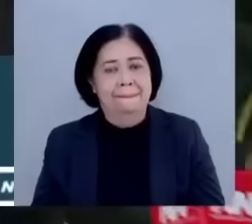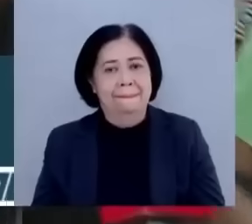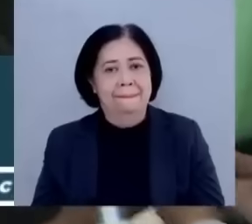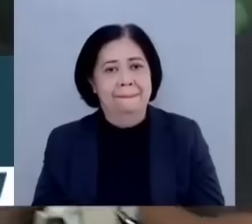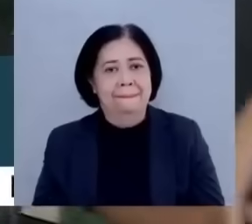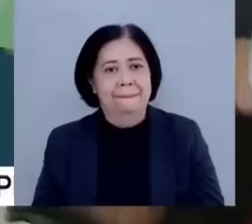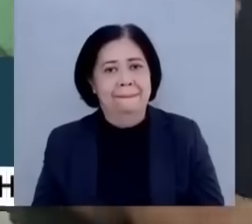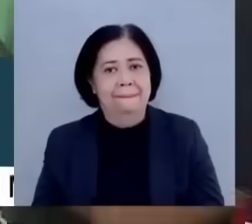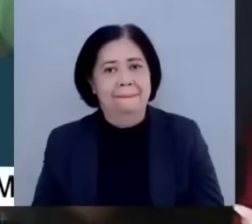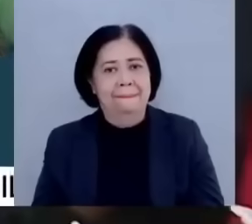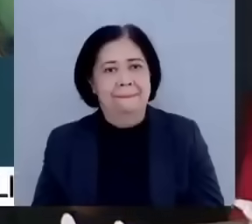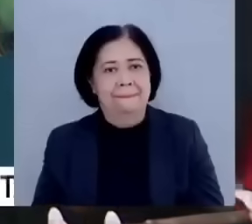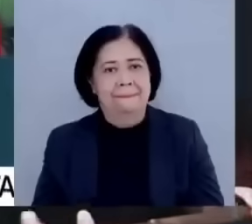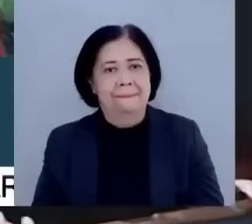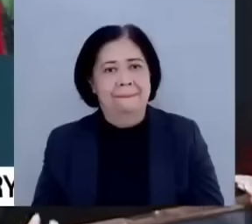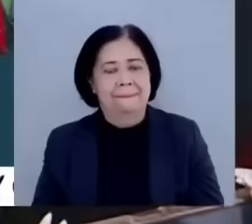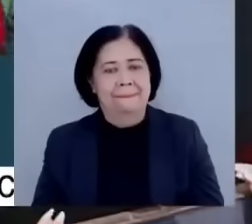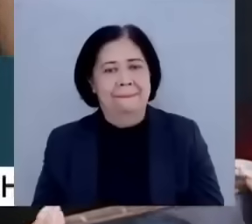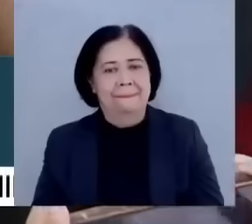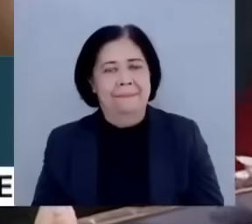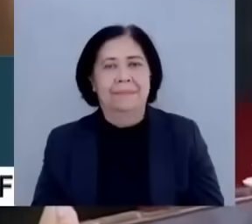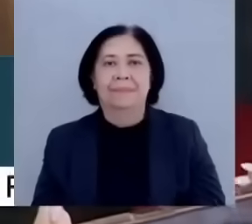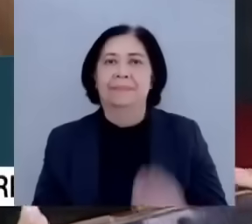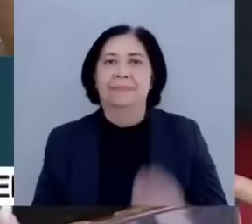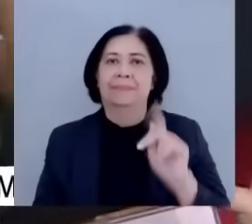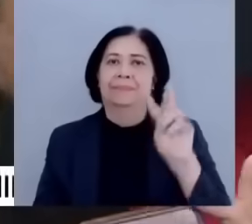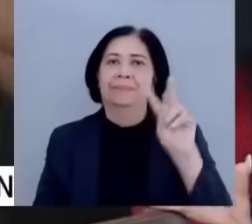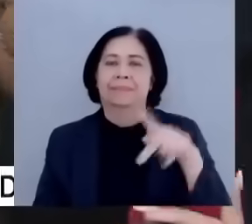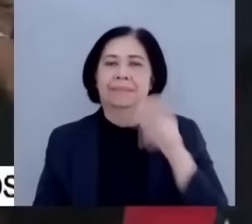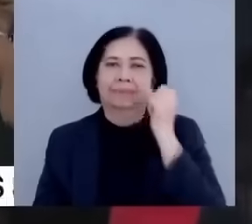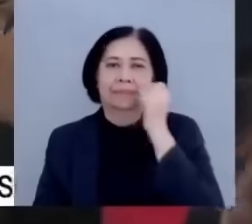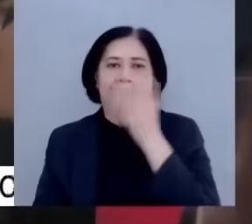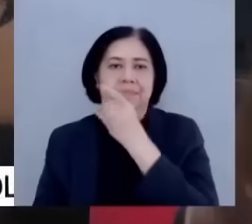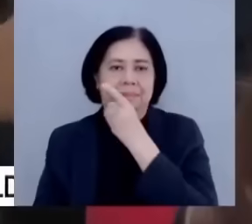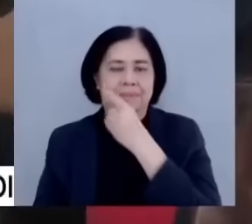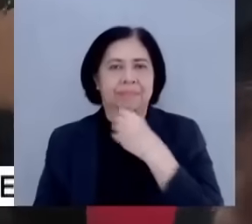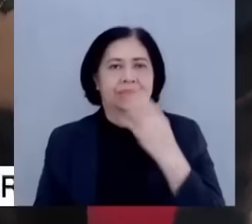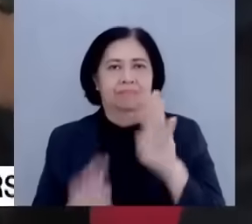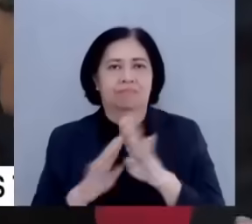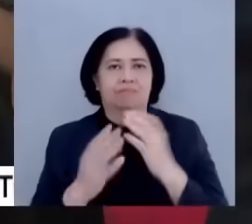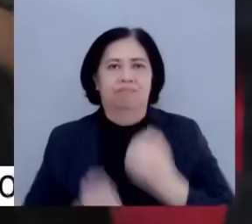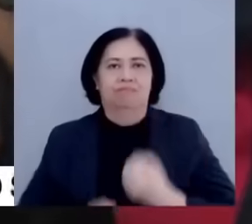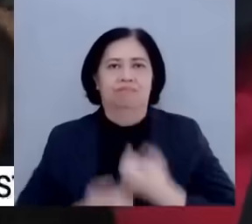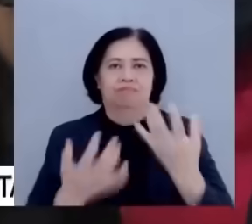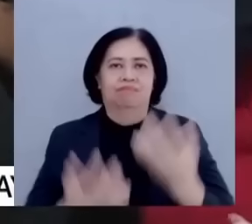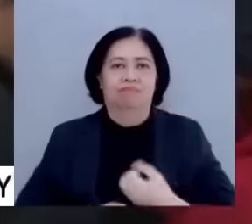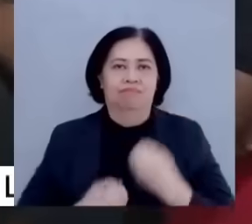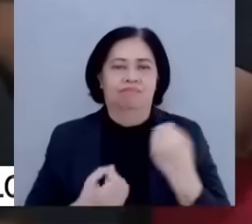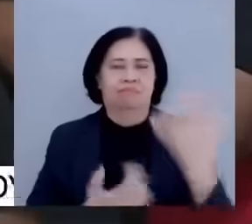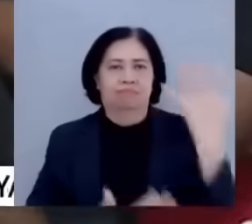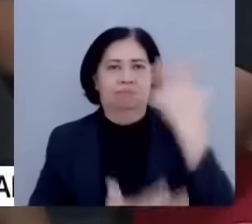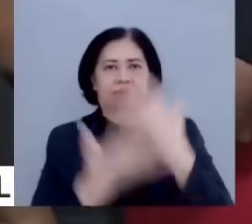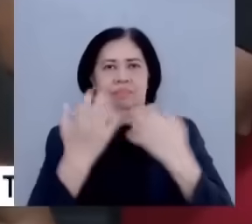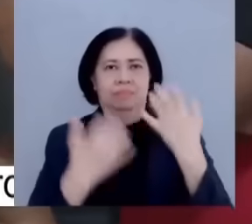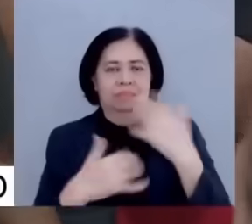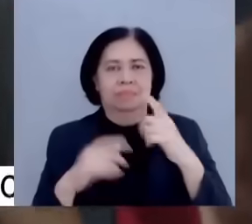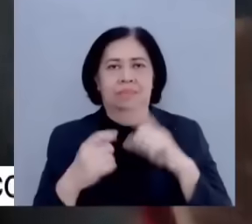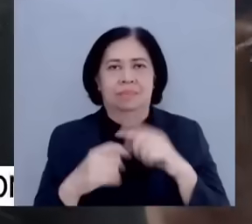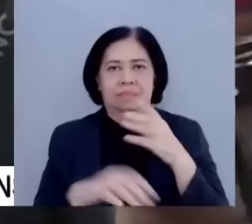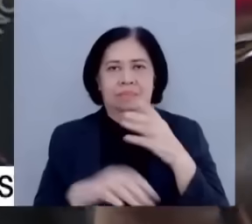na. All right, Vice President Sara Duterte there opening herself to a lot of questions this